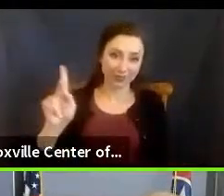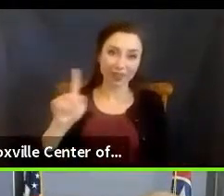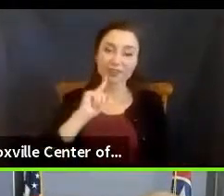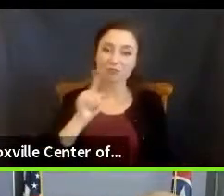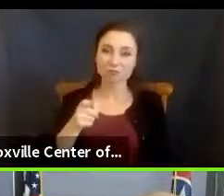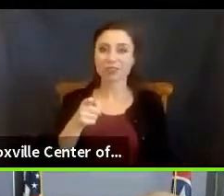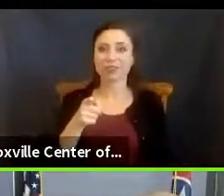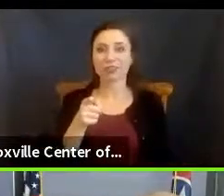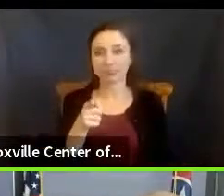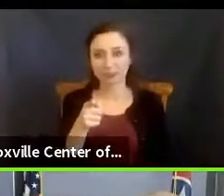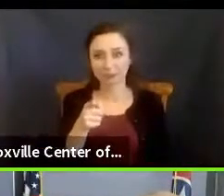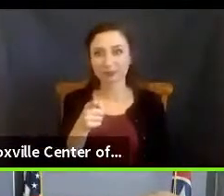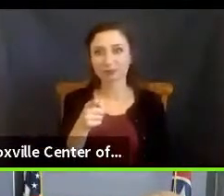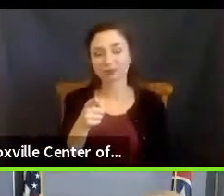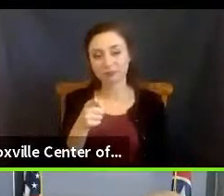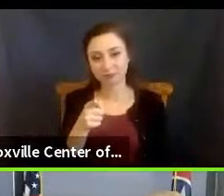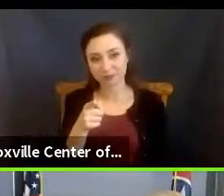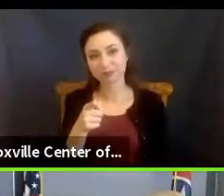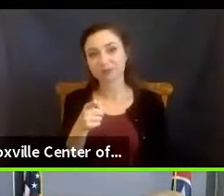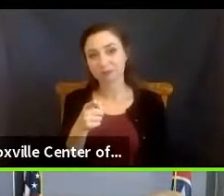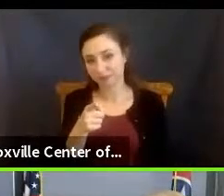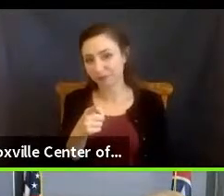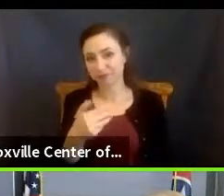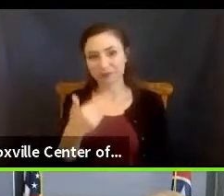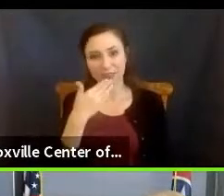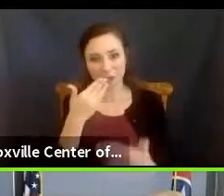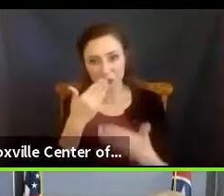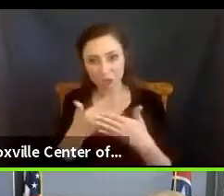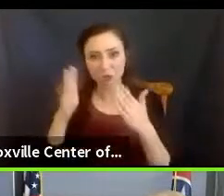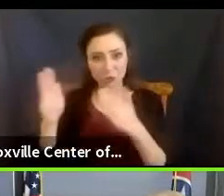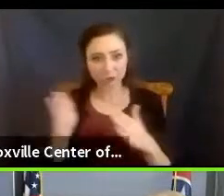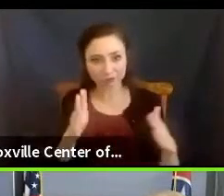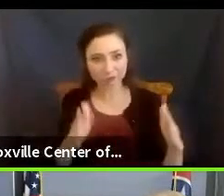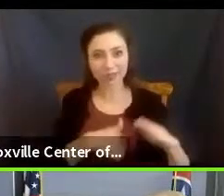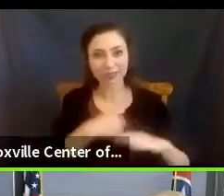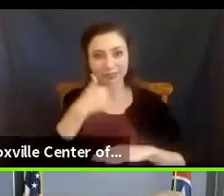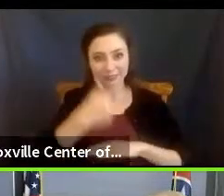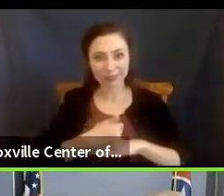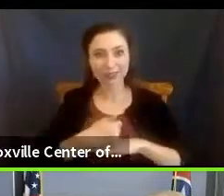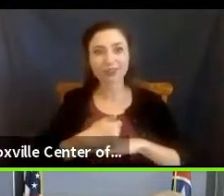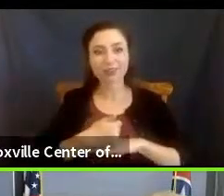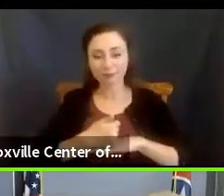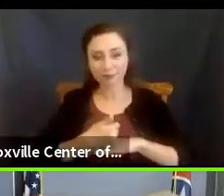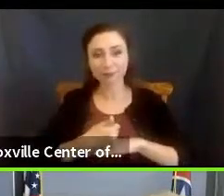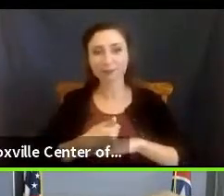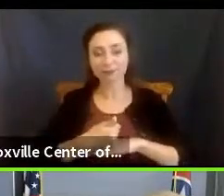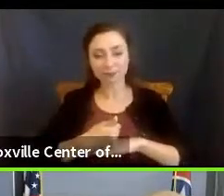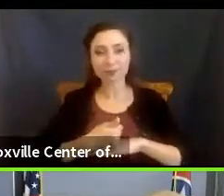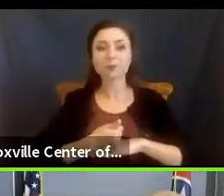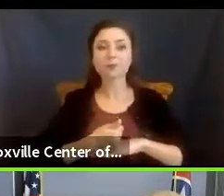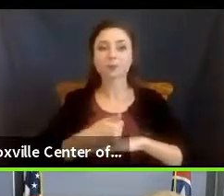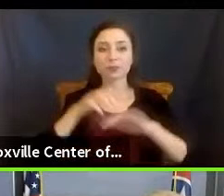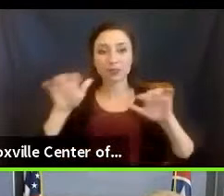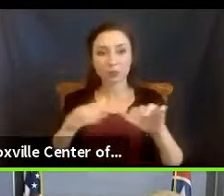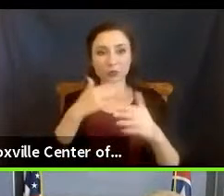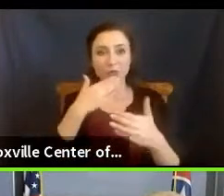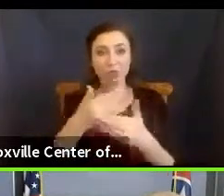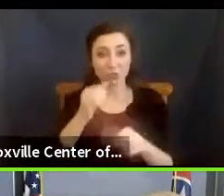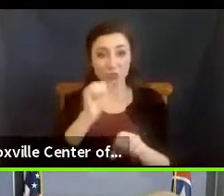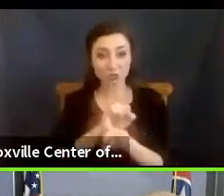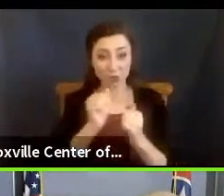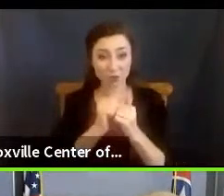making. They have a great plan in place, and they are doing a very good job